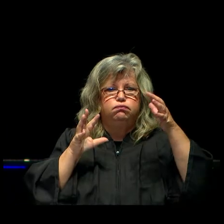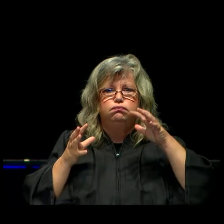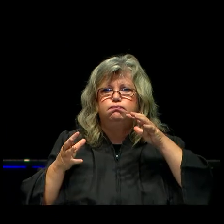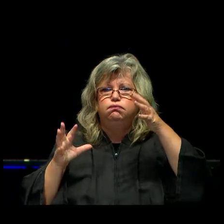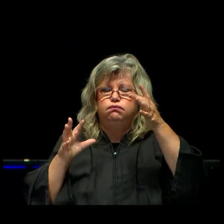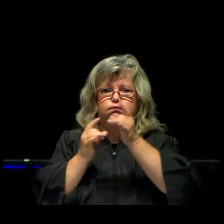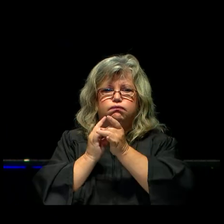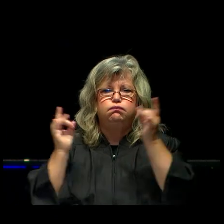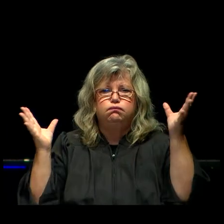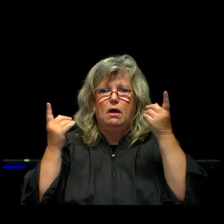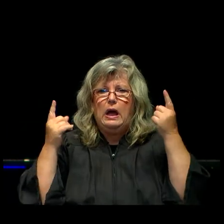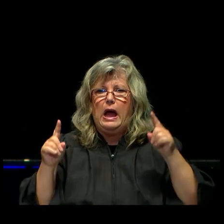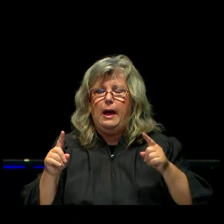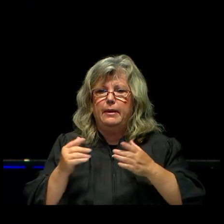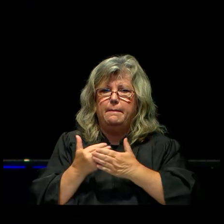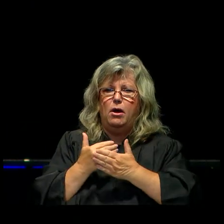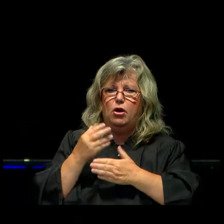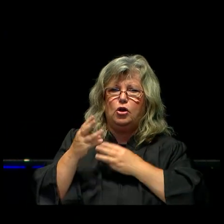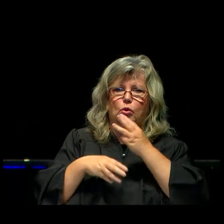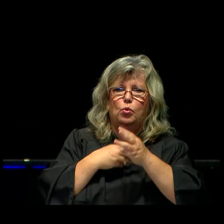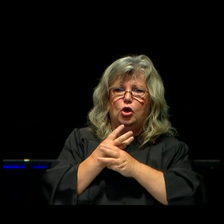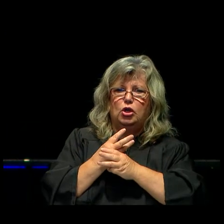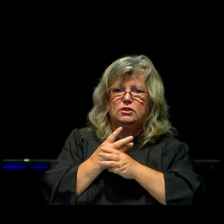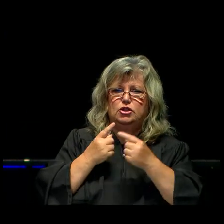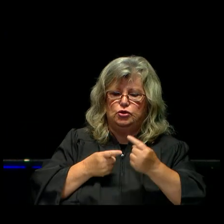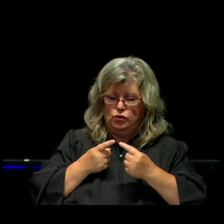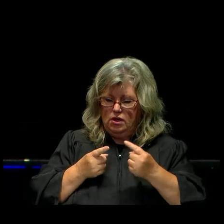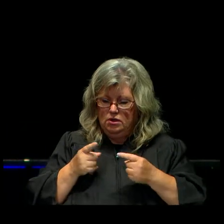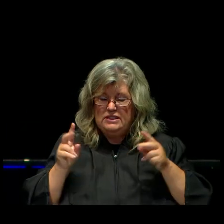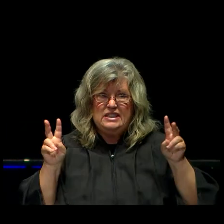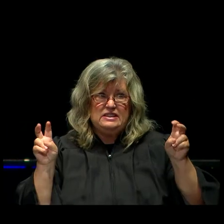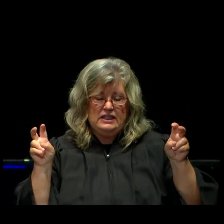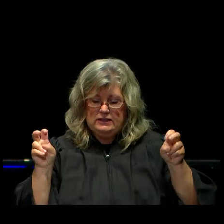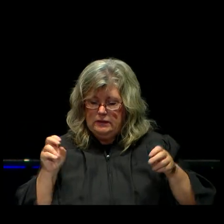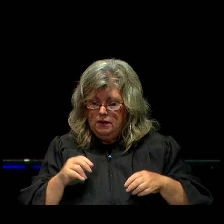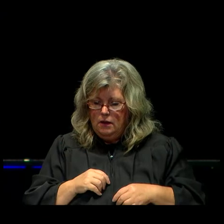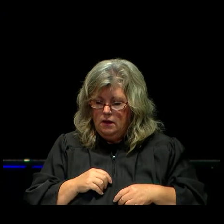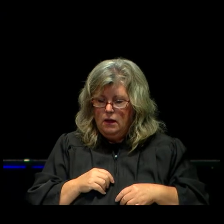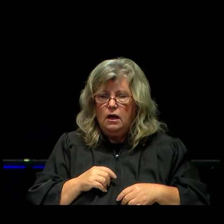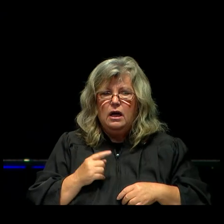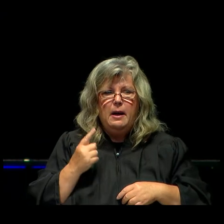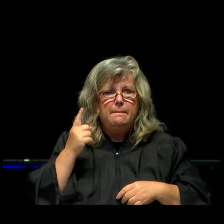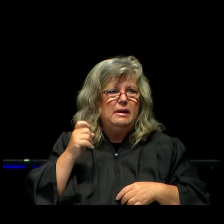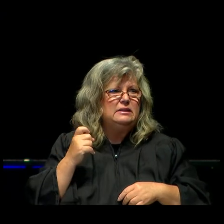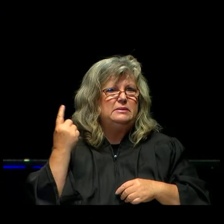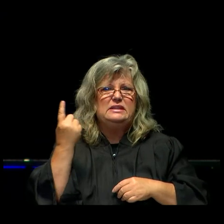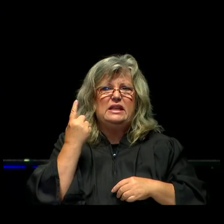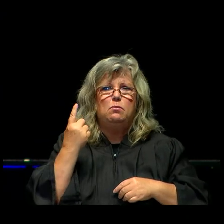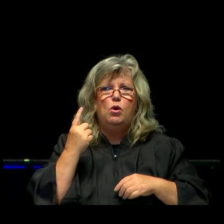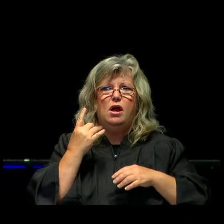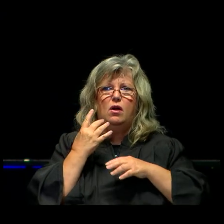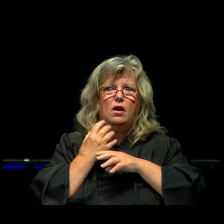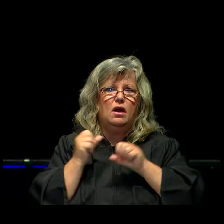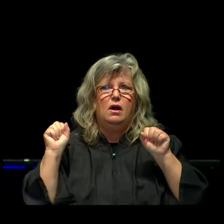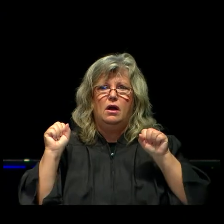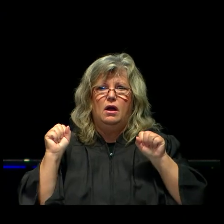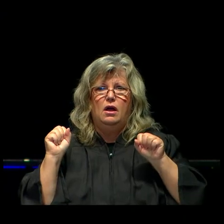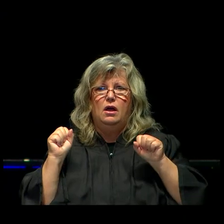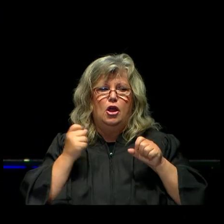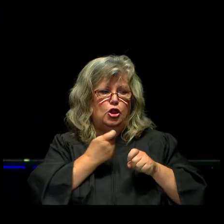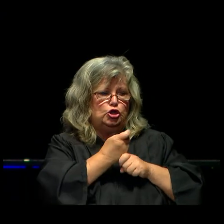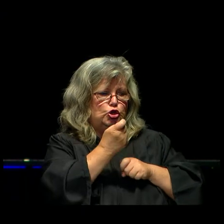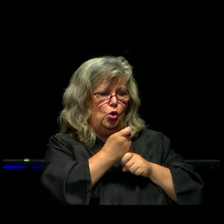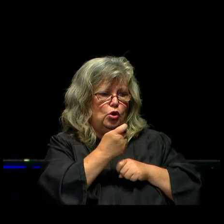world, struggles that we all face. And so he says, there must be some way out of here, said the joker to the